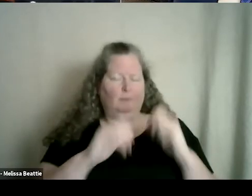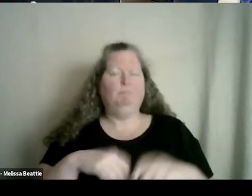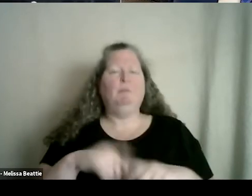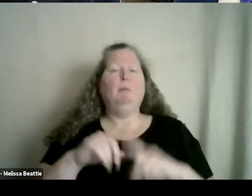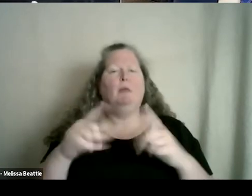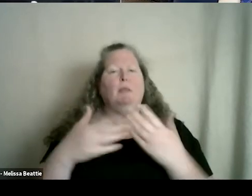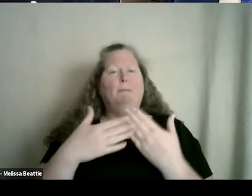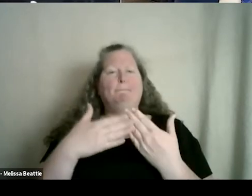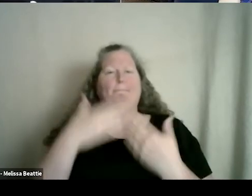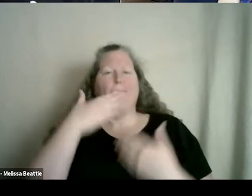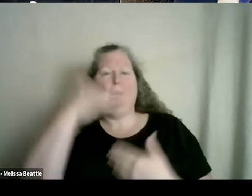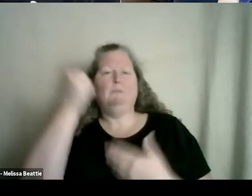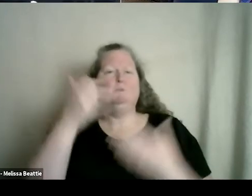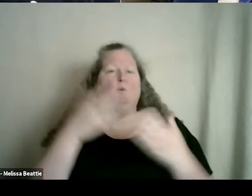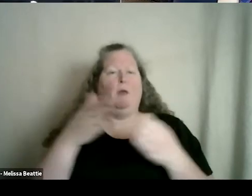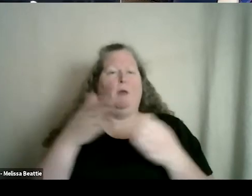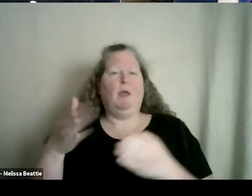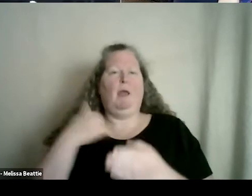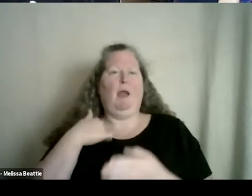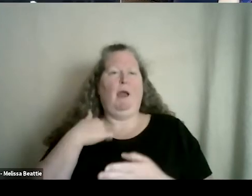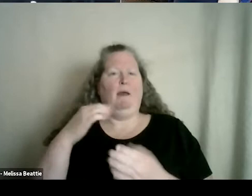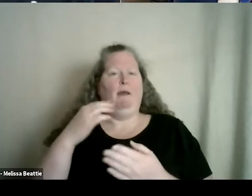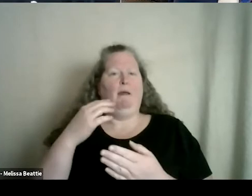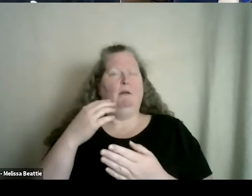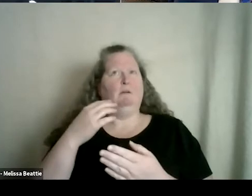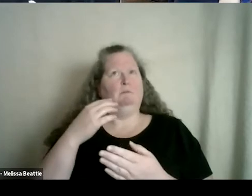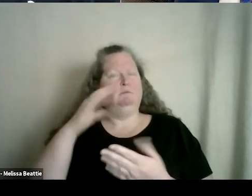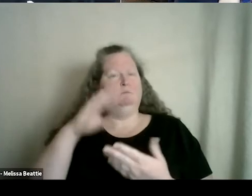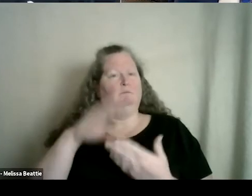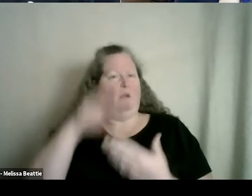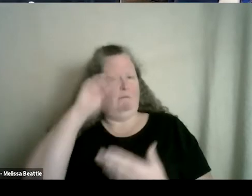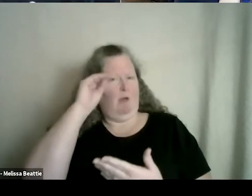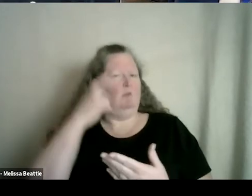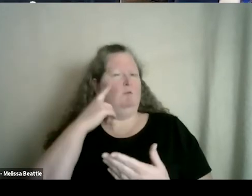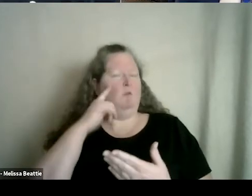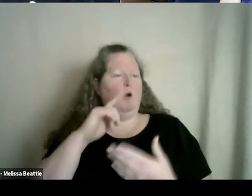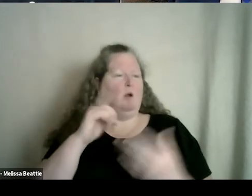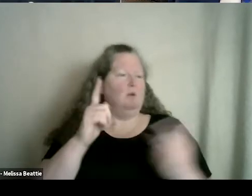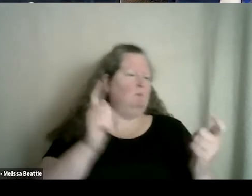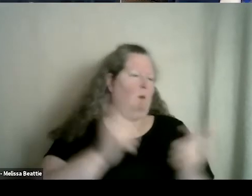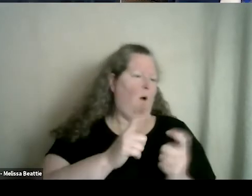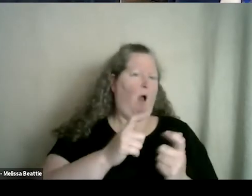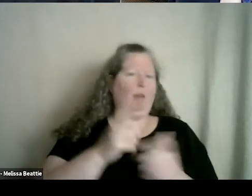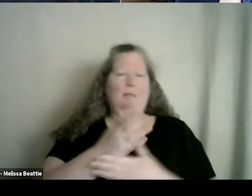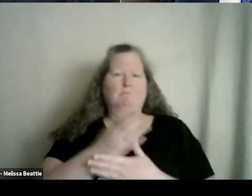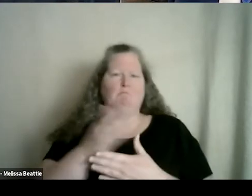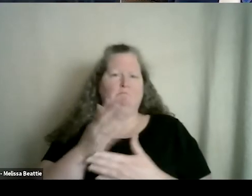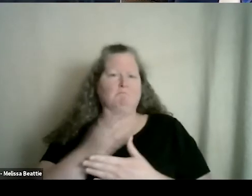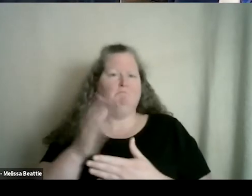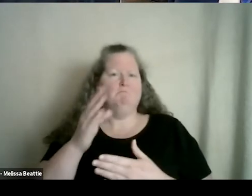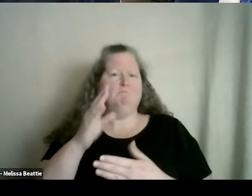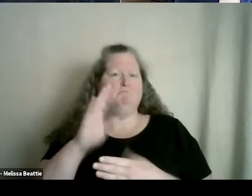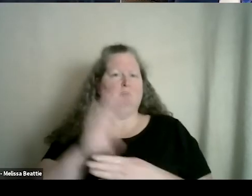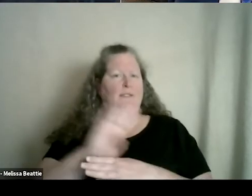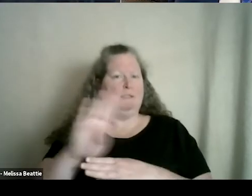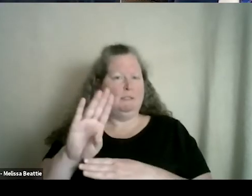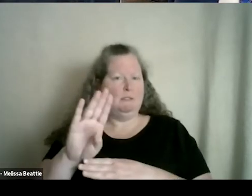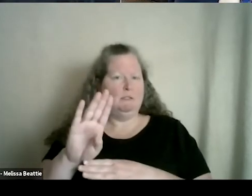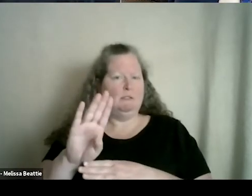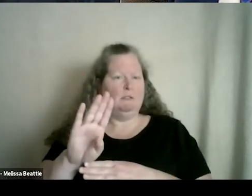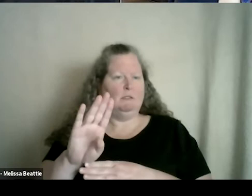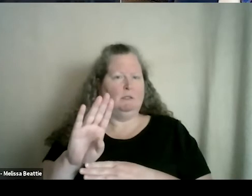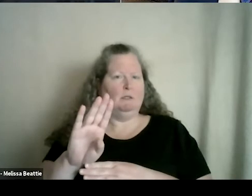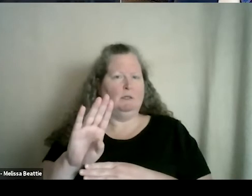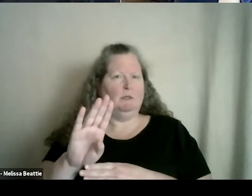that I found, if we're in the small and mid-sized business space, the best way is lunch and learn, in my